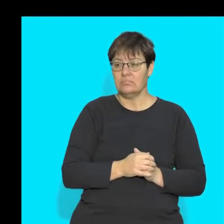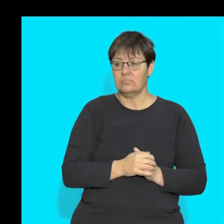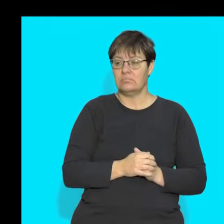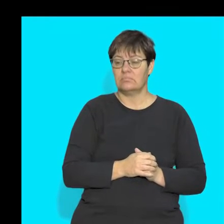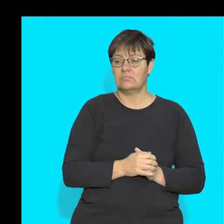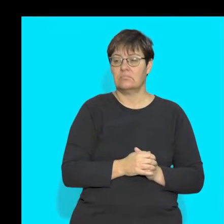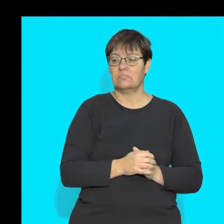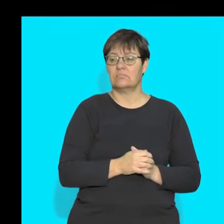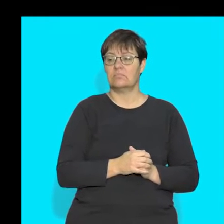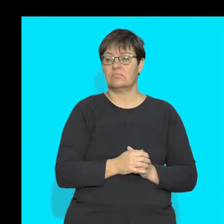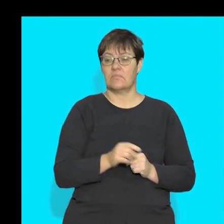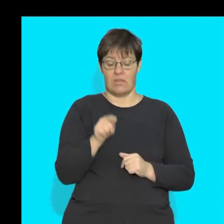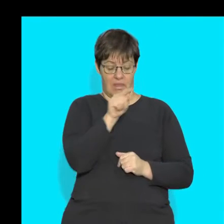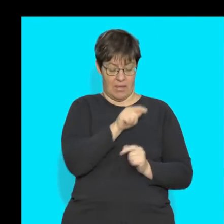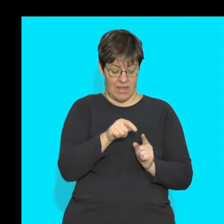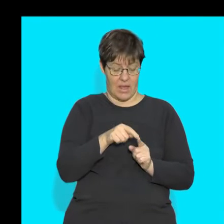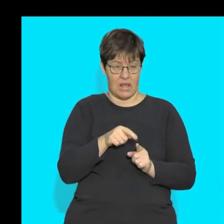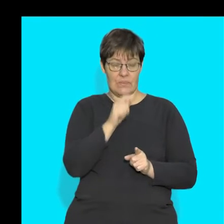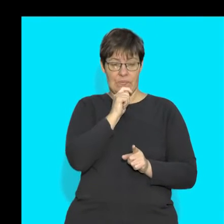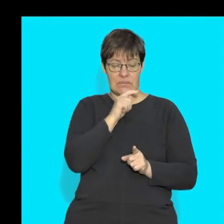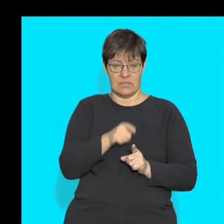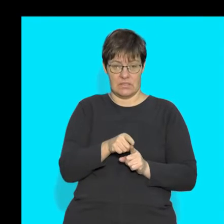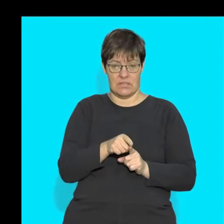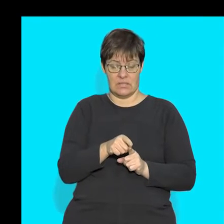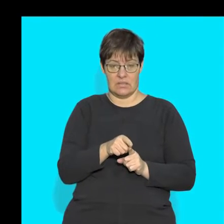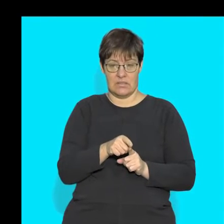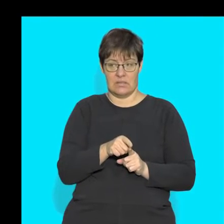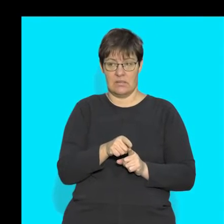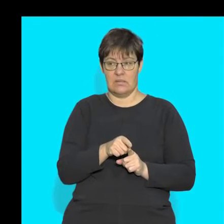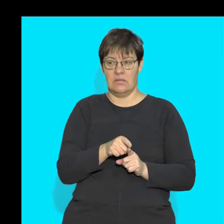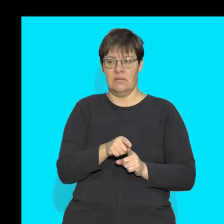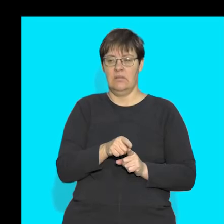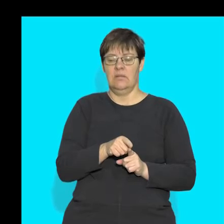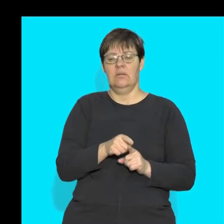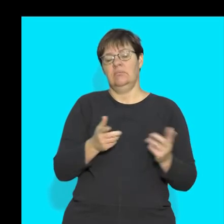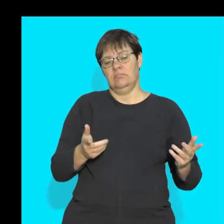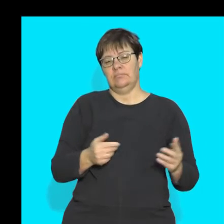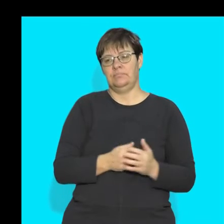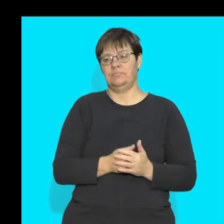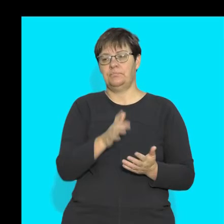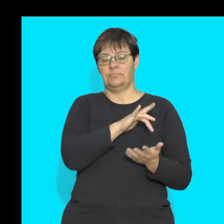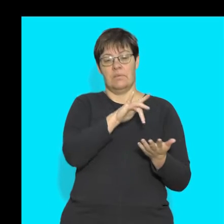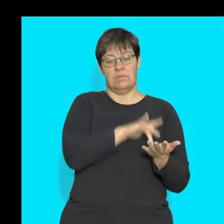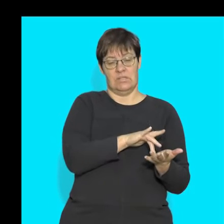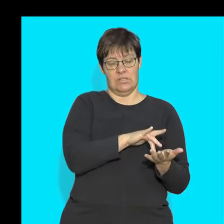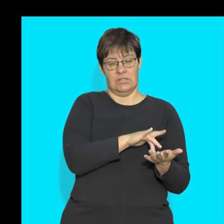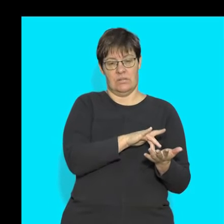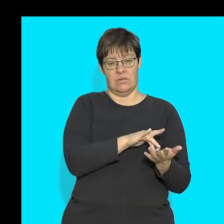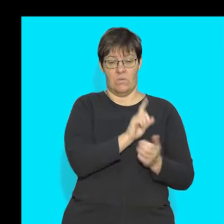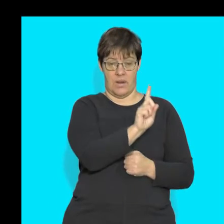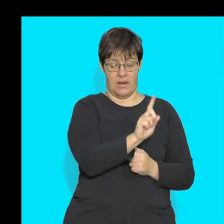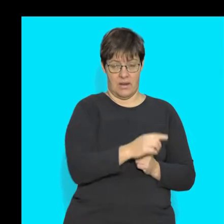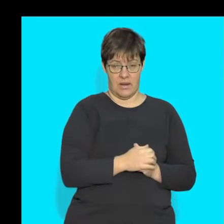going to use this point over there where my distance, so this would be my position